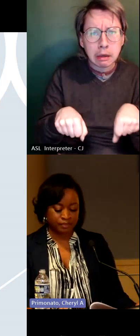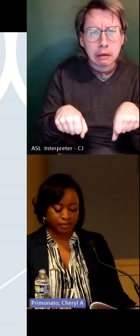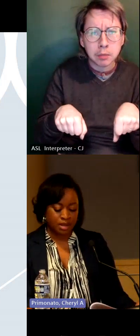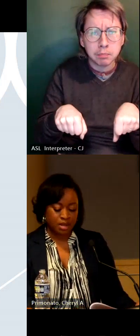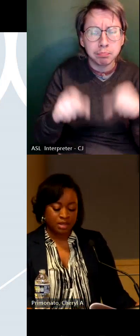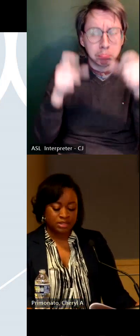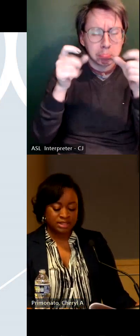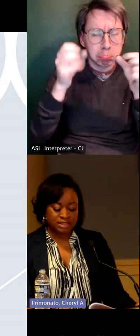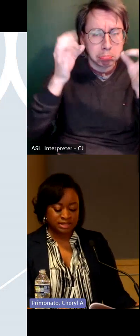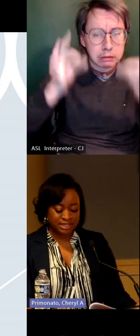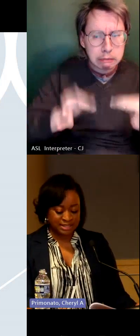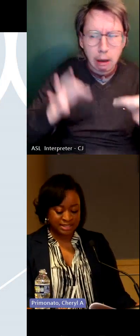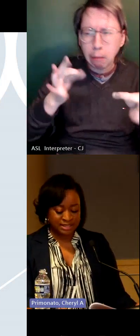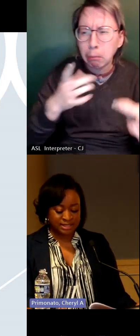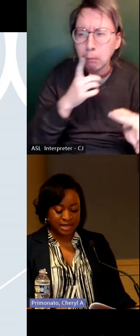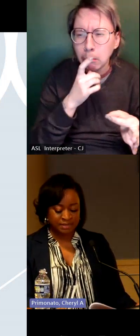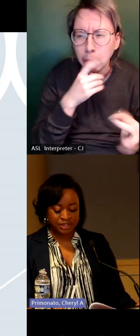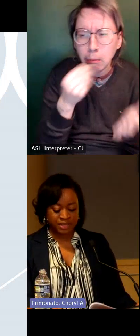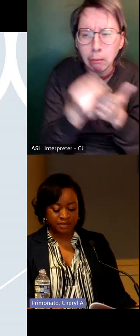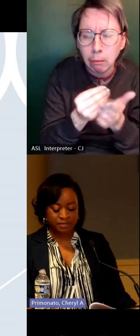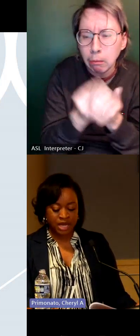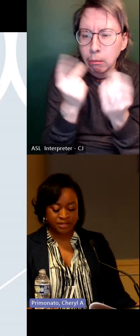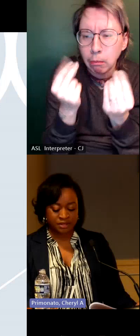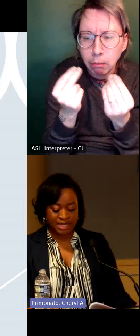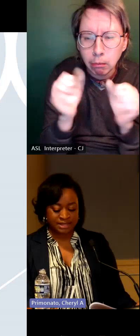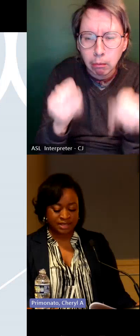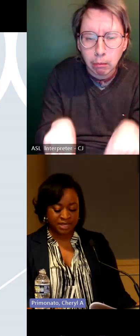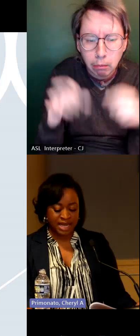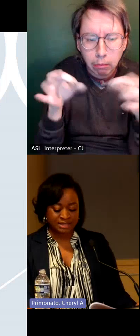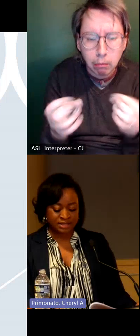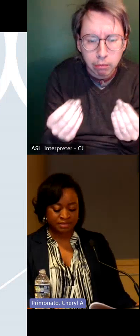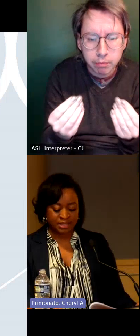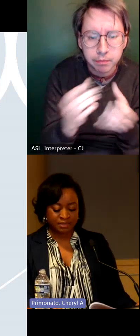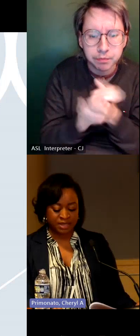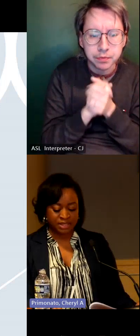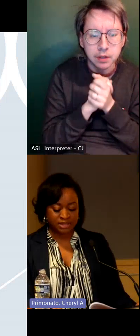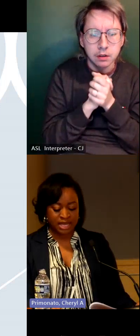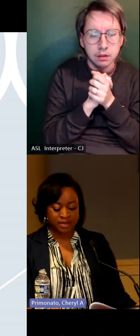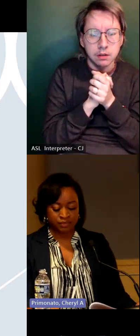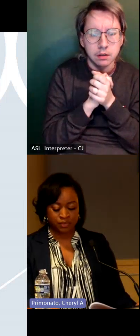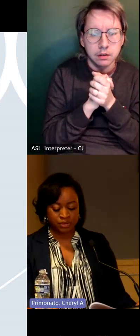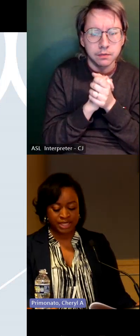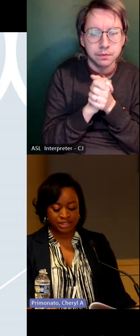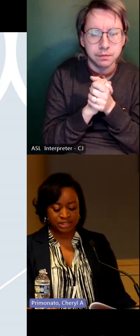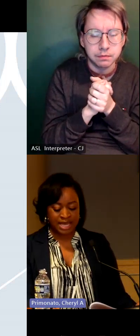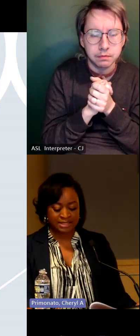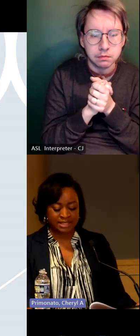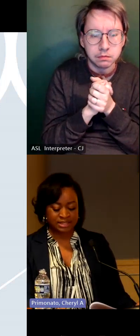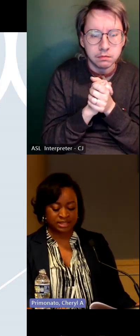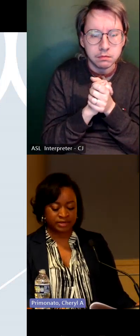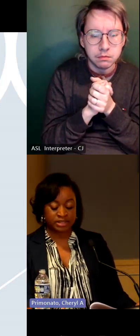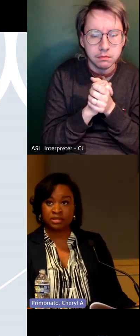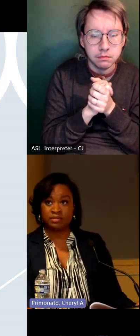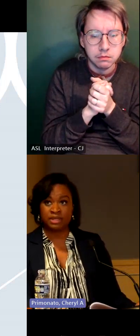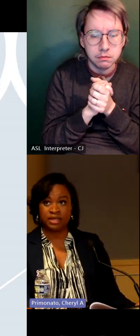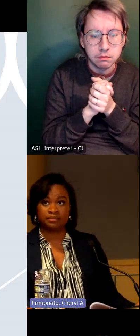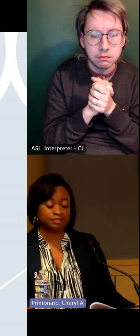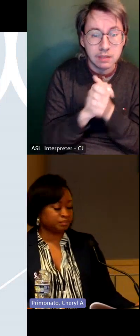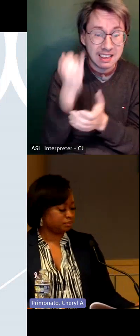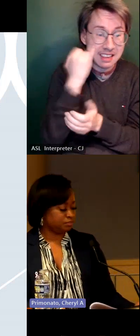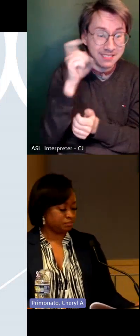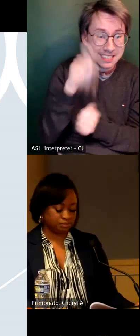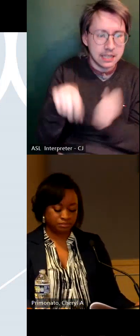plan. Since its establishment, the authorized committee has adopted amendments and rule changes as necessary to